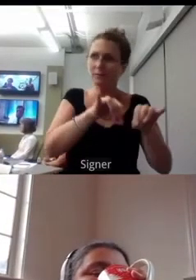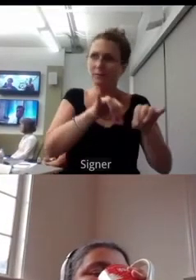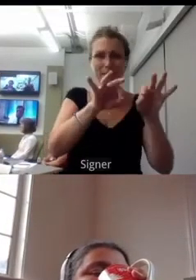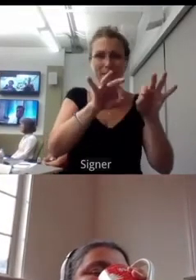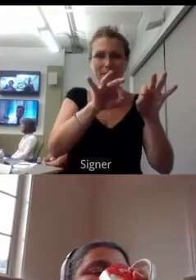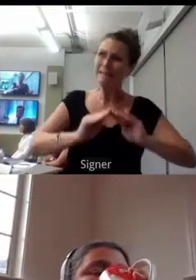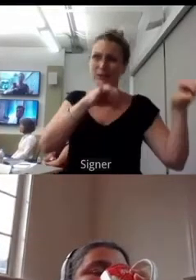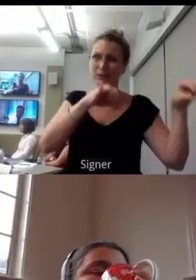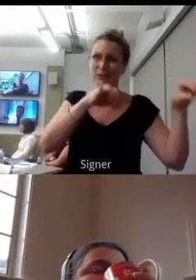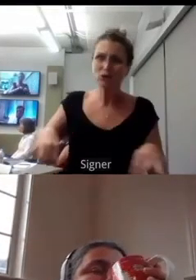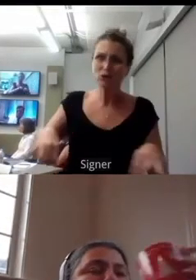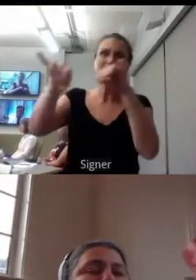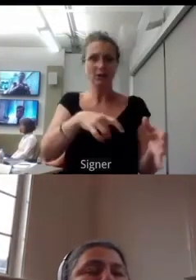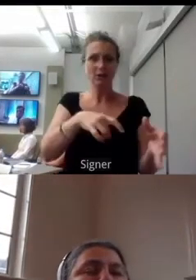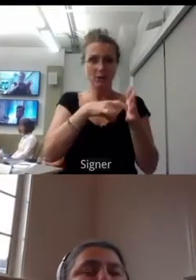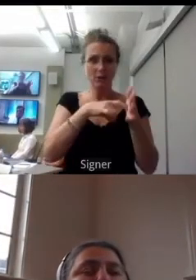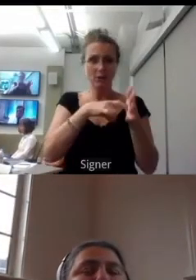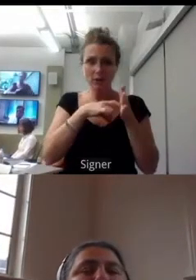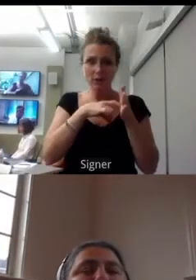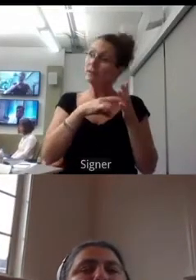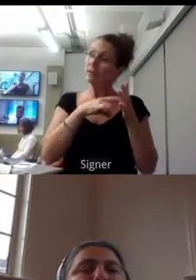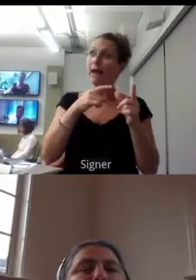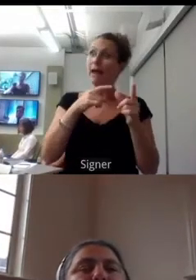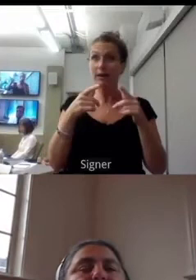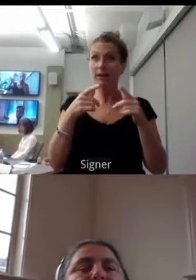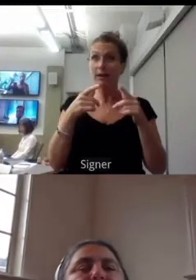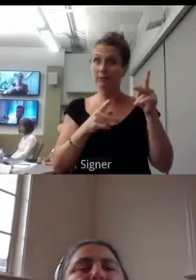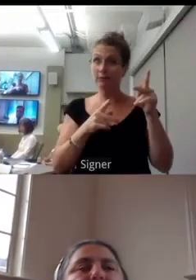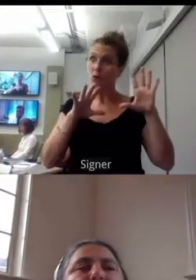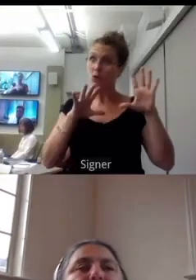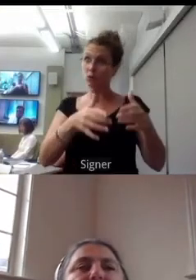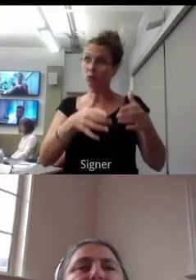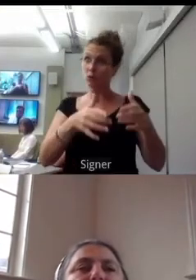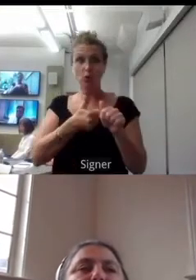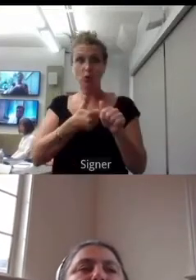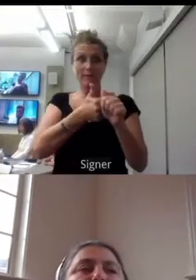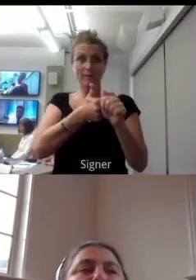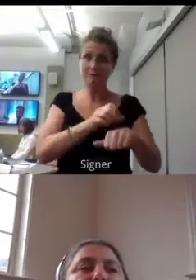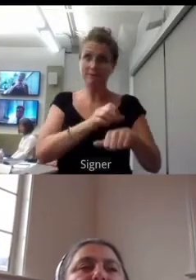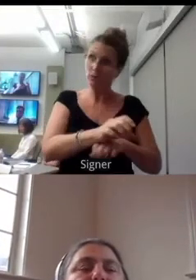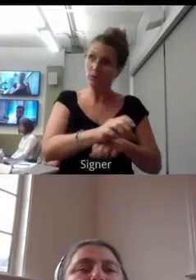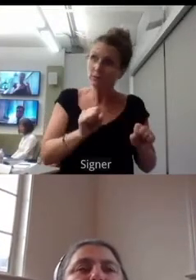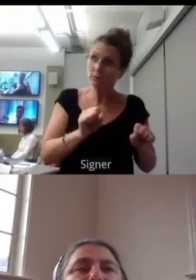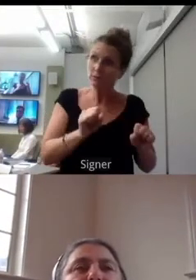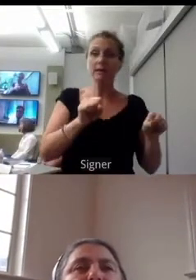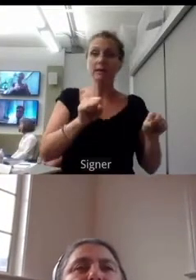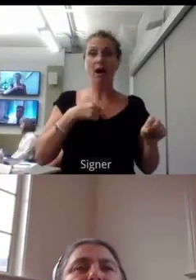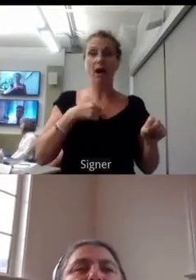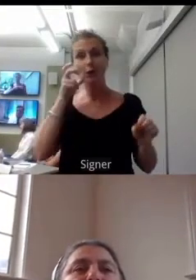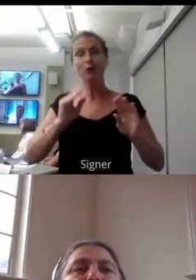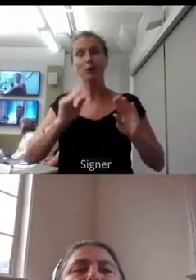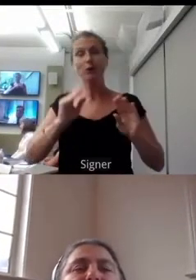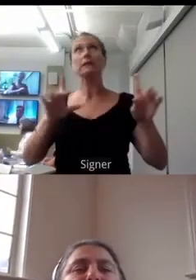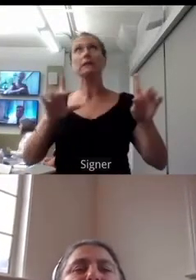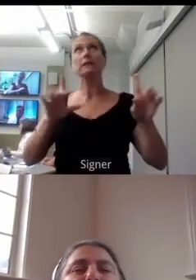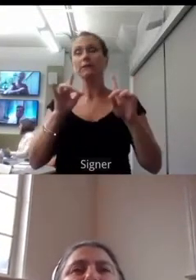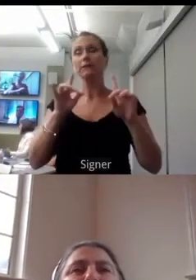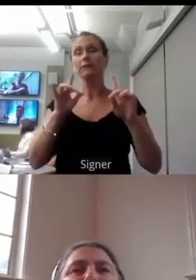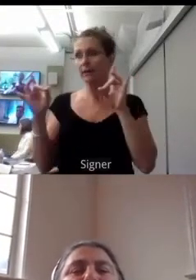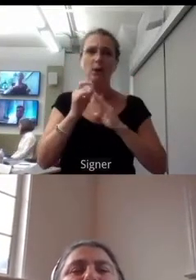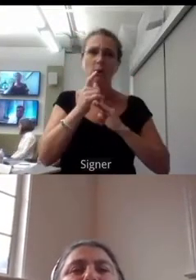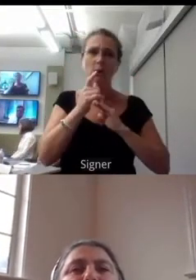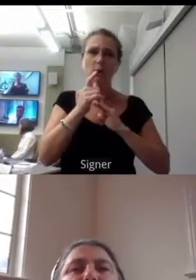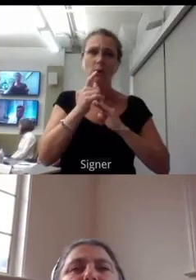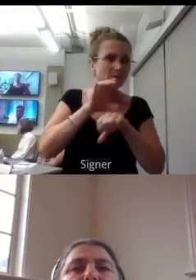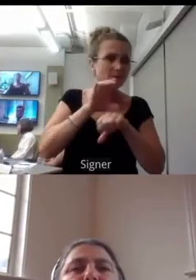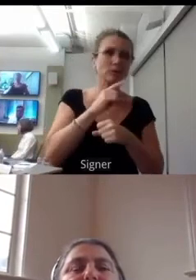very critical. That was certainly something I heard loud and clear. And one other thing just to mention is I think